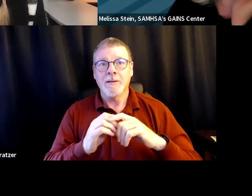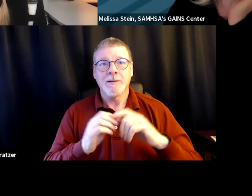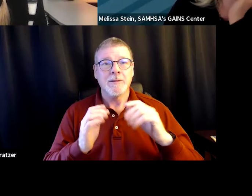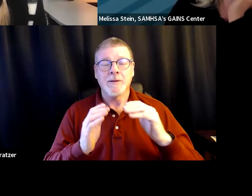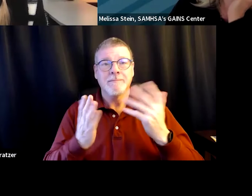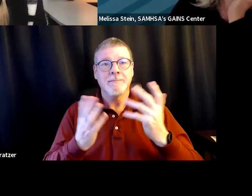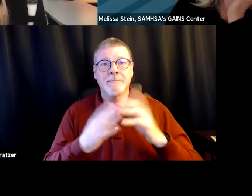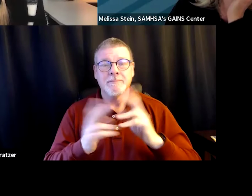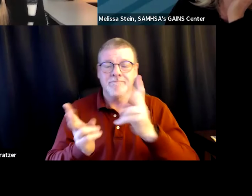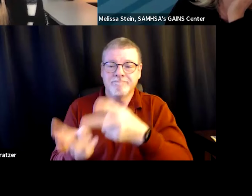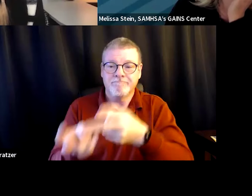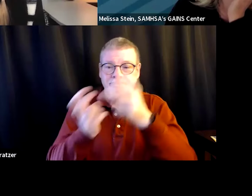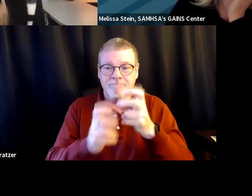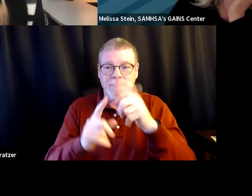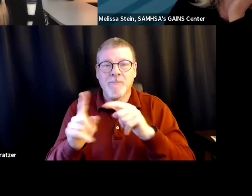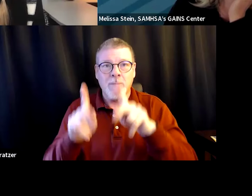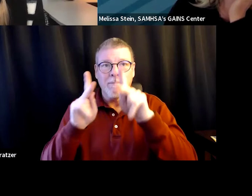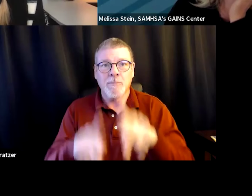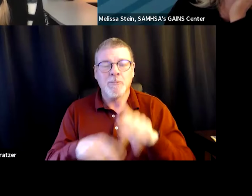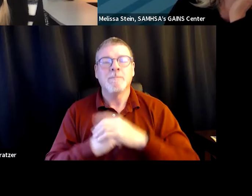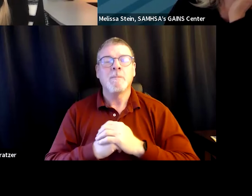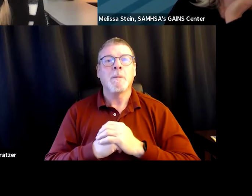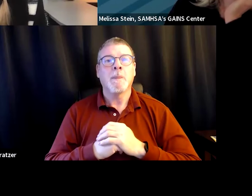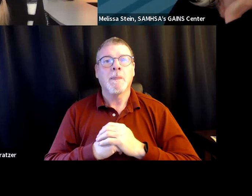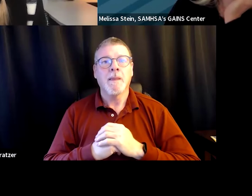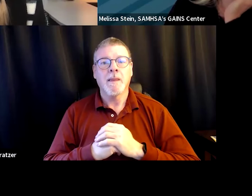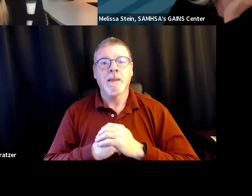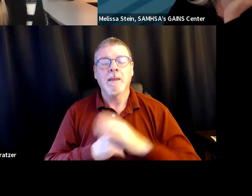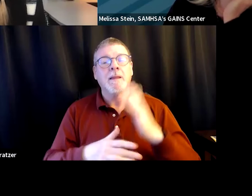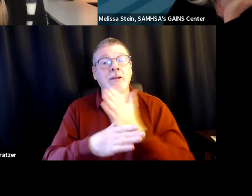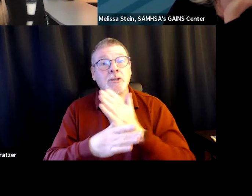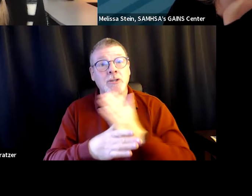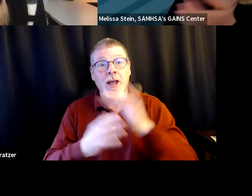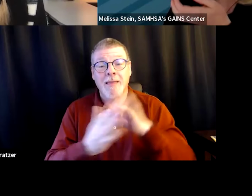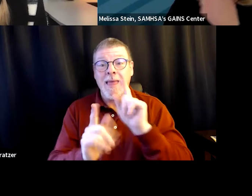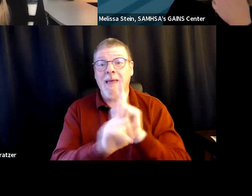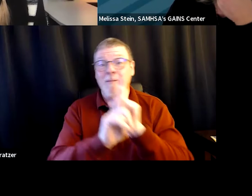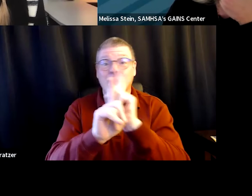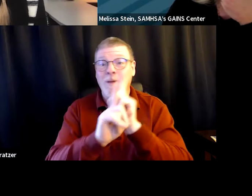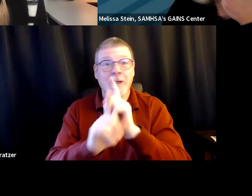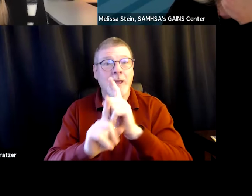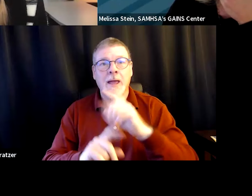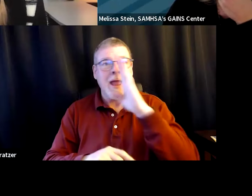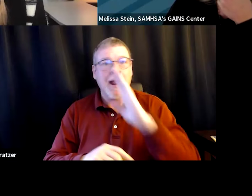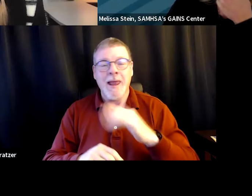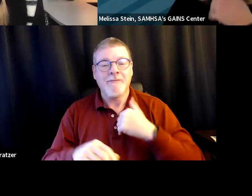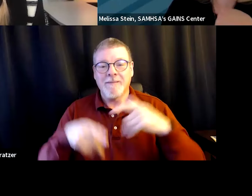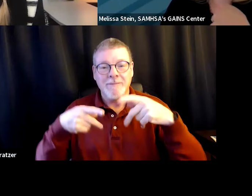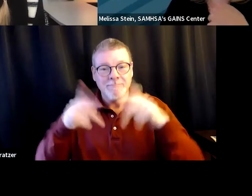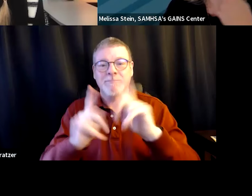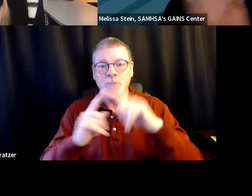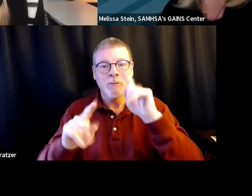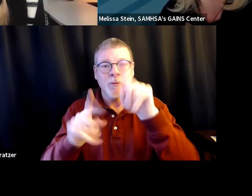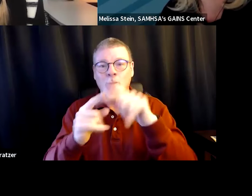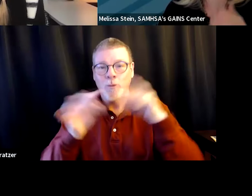just quoting the participant, she shared that probationers never get to speak in court. And then they